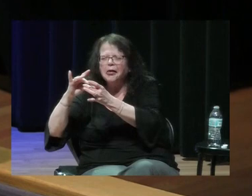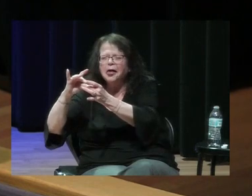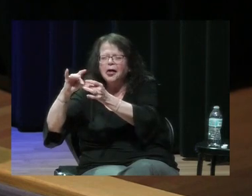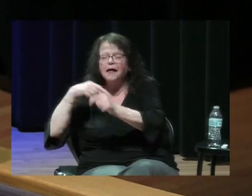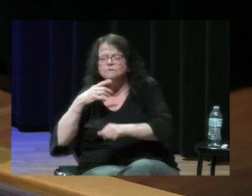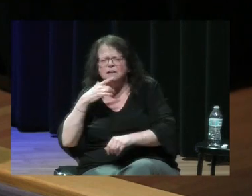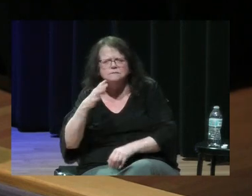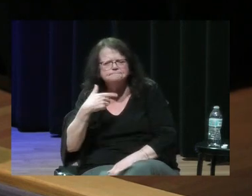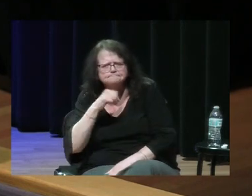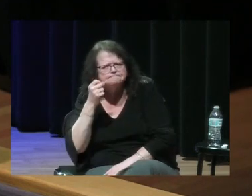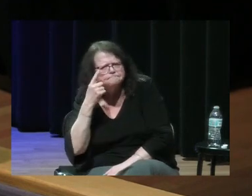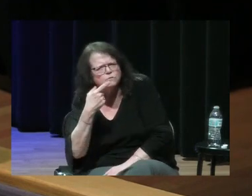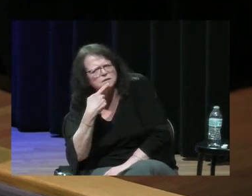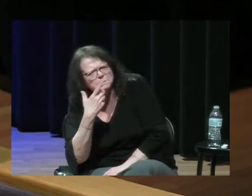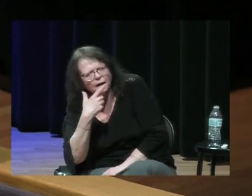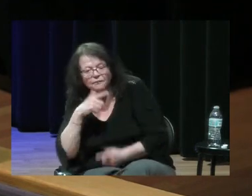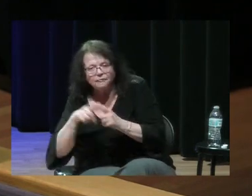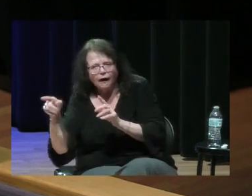And then they're like,